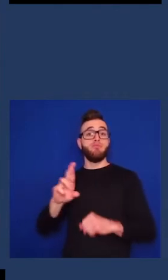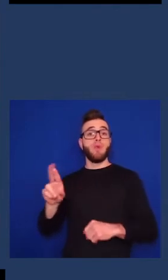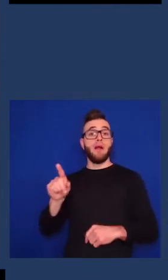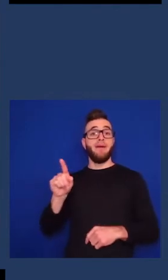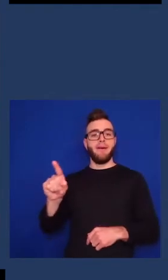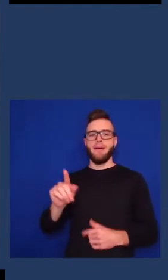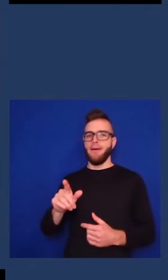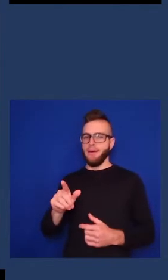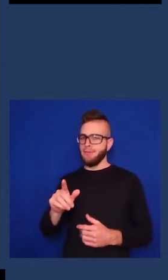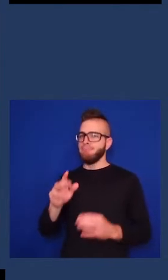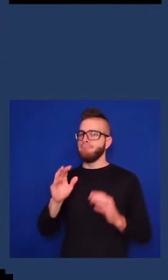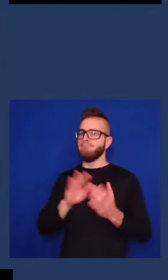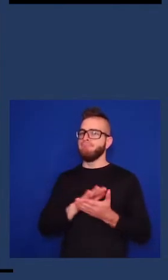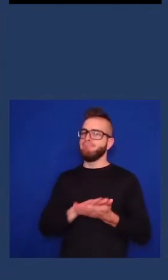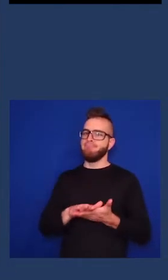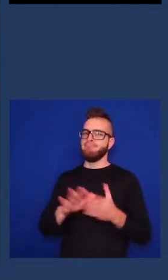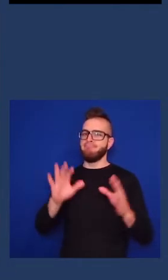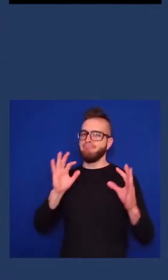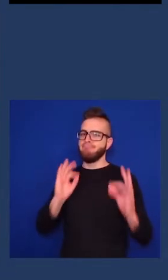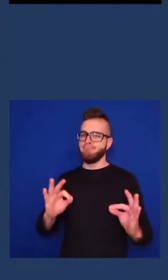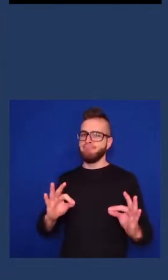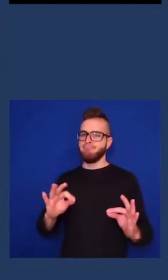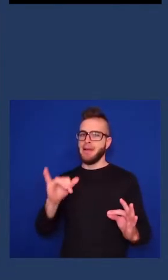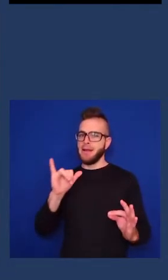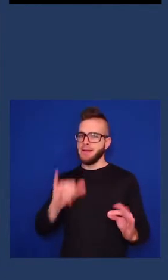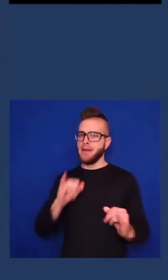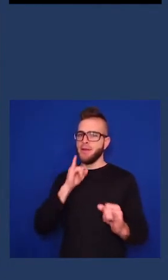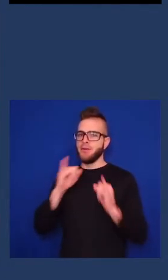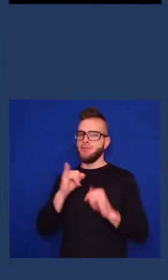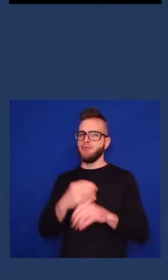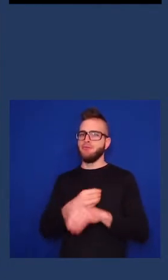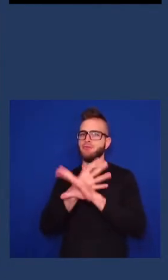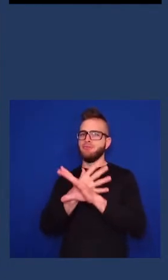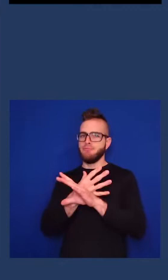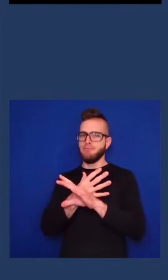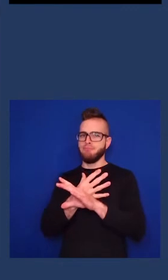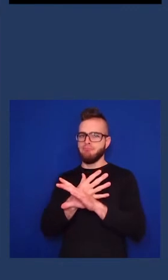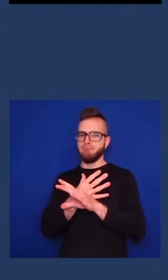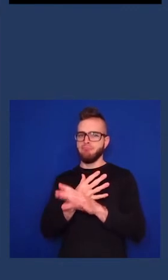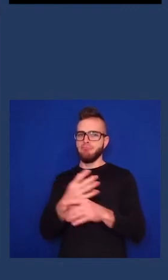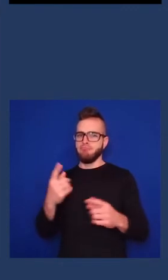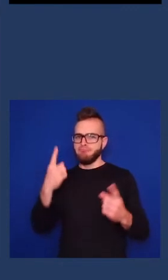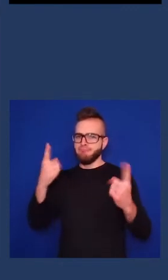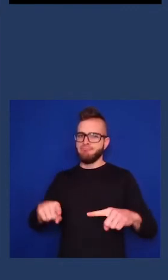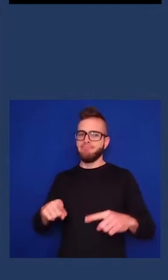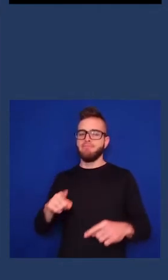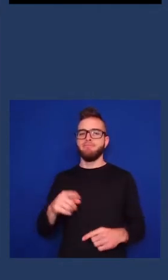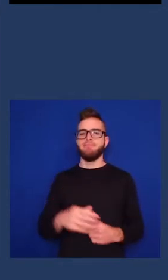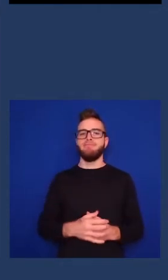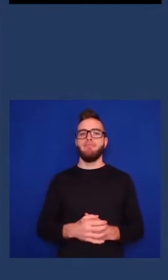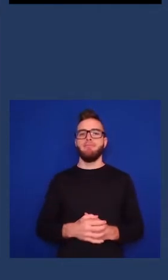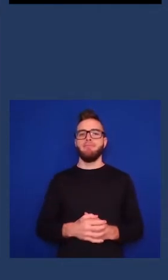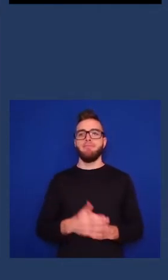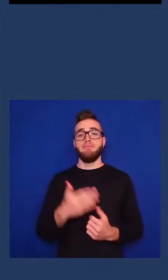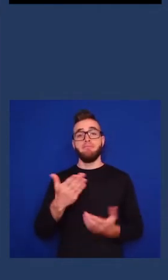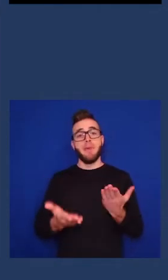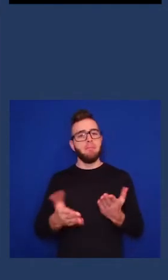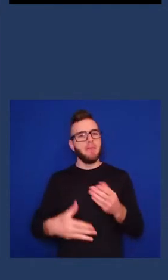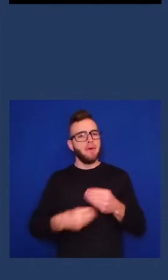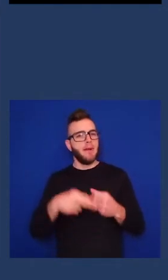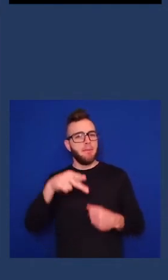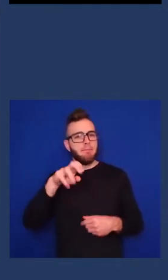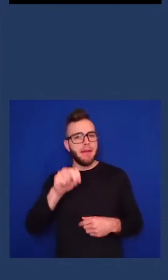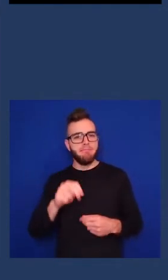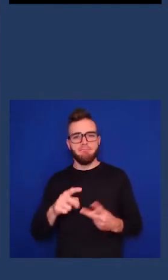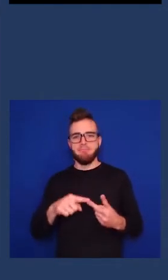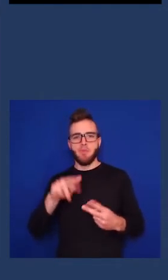right really shows what that looks like. It's a clean desk. It only has the things that you're going to need to be successful in the interview. Maybe a